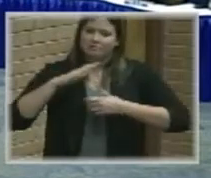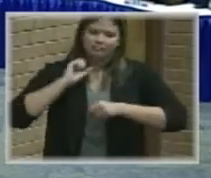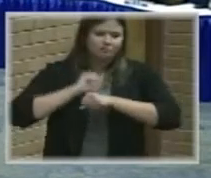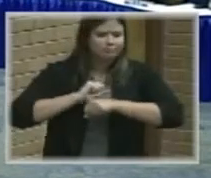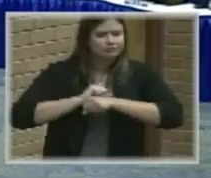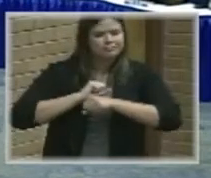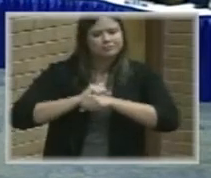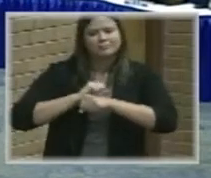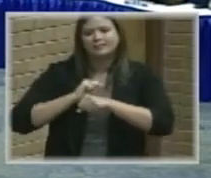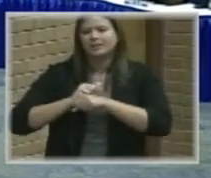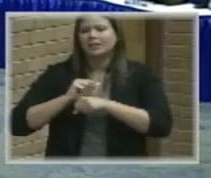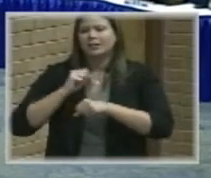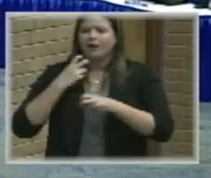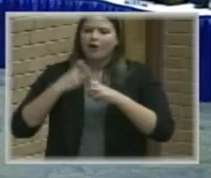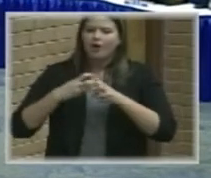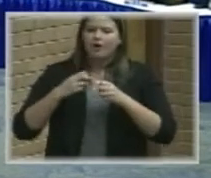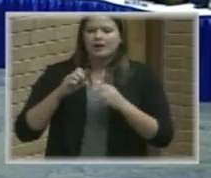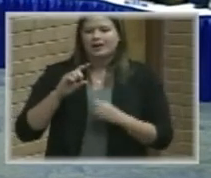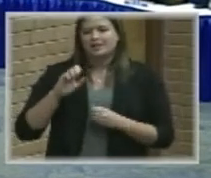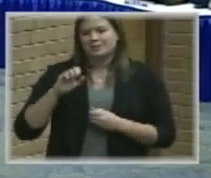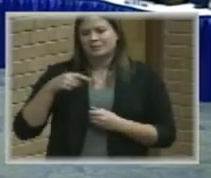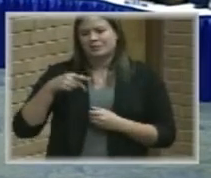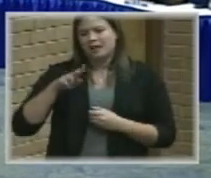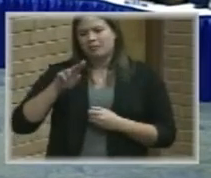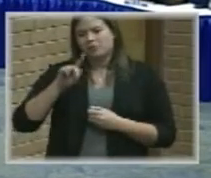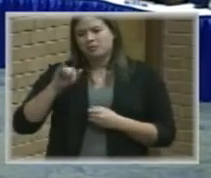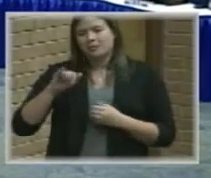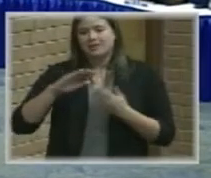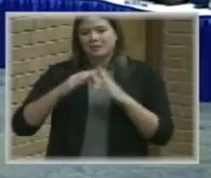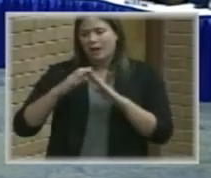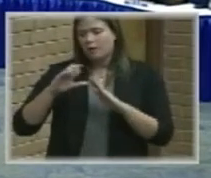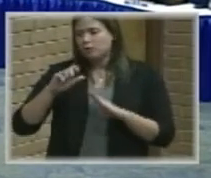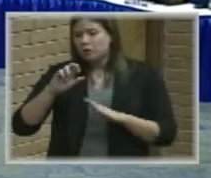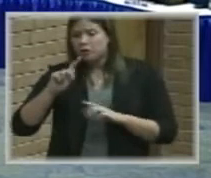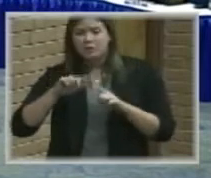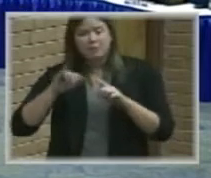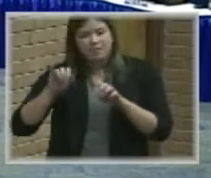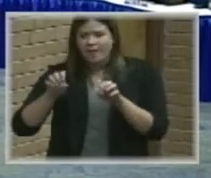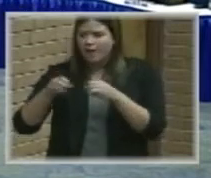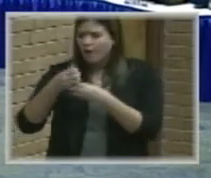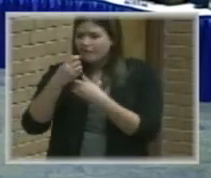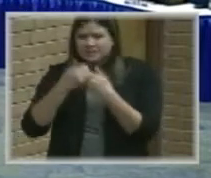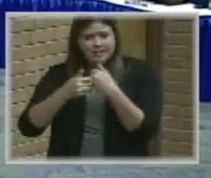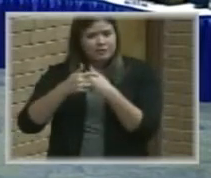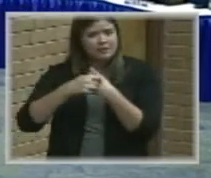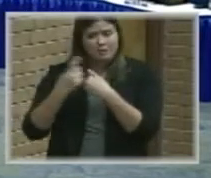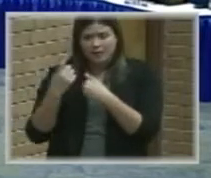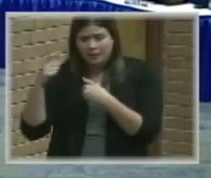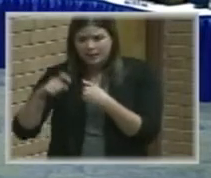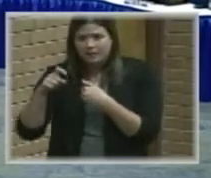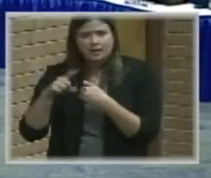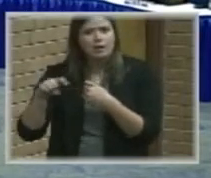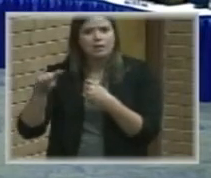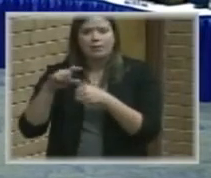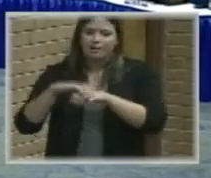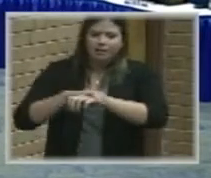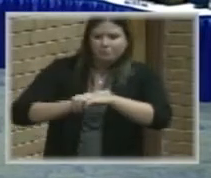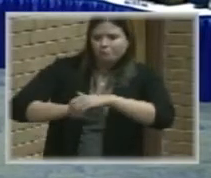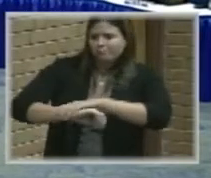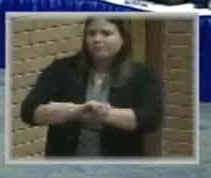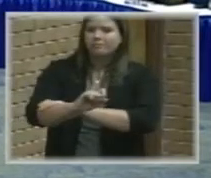town clerk, but everyone in that office, when there is a need, steps up and does what is needed, whether it's dealing with